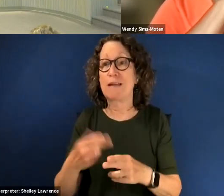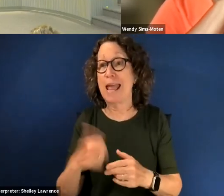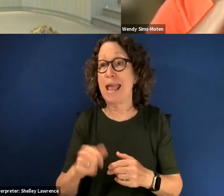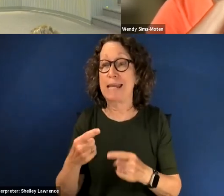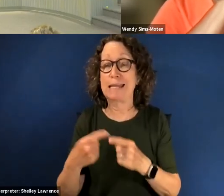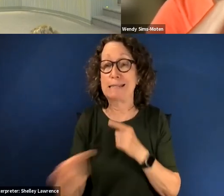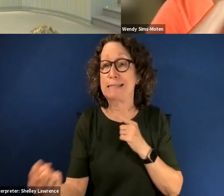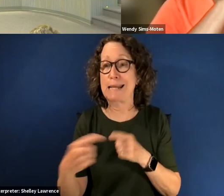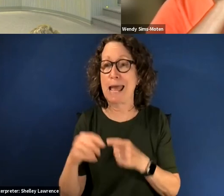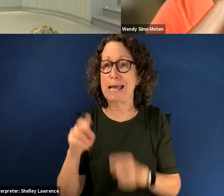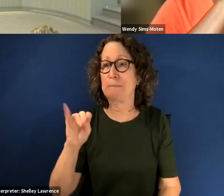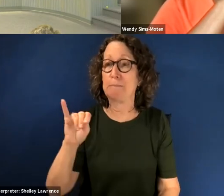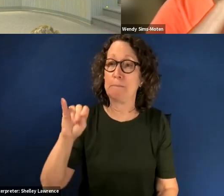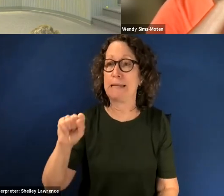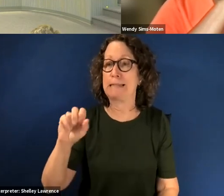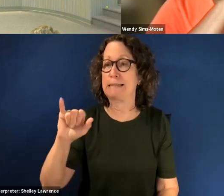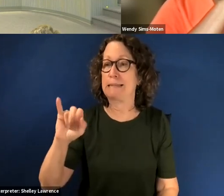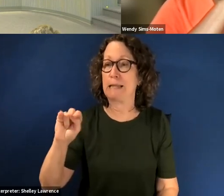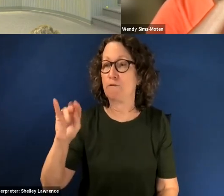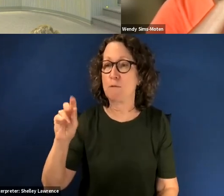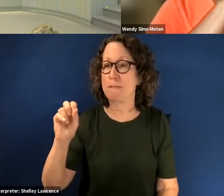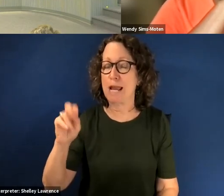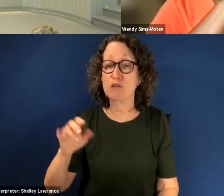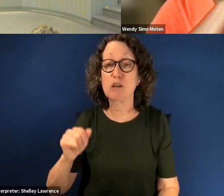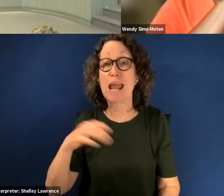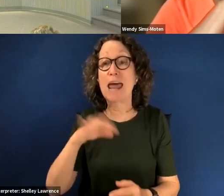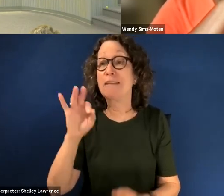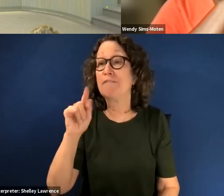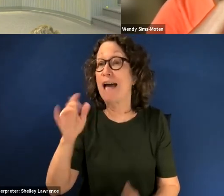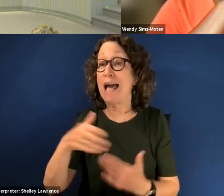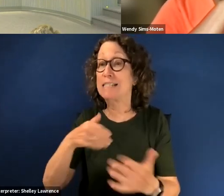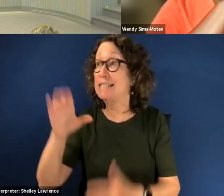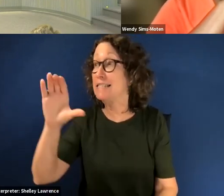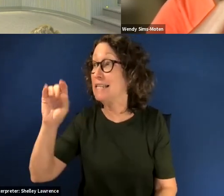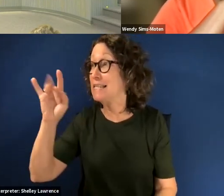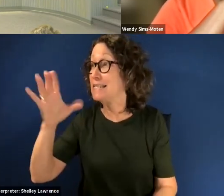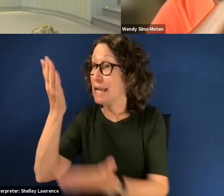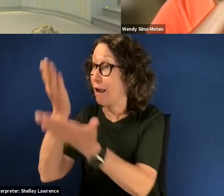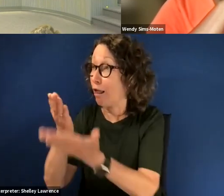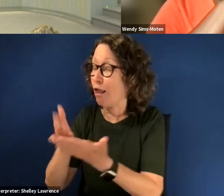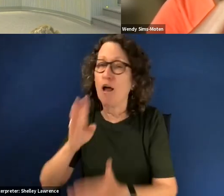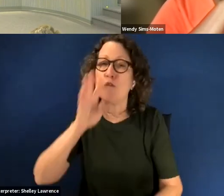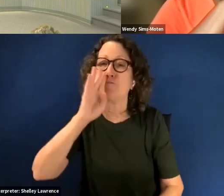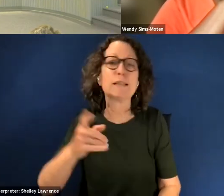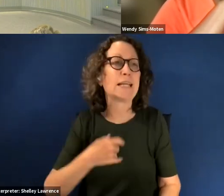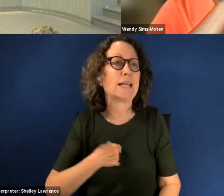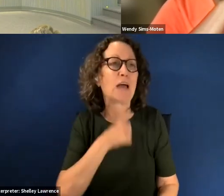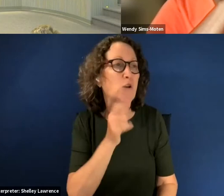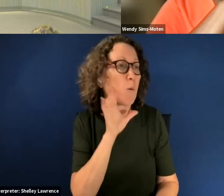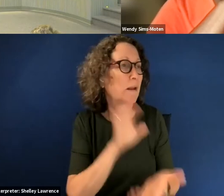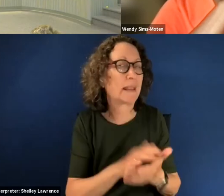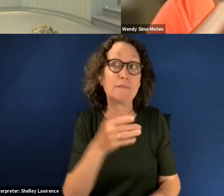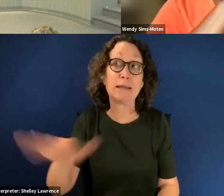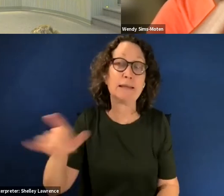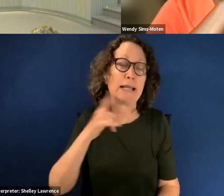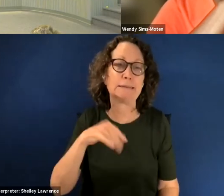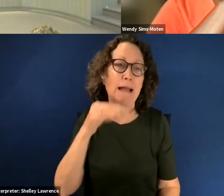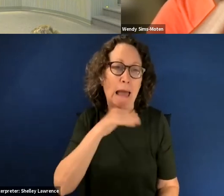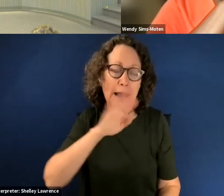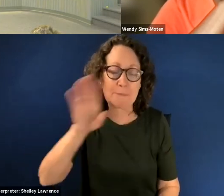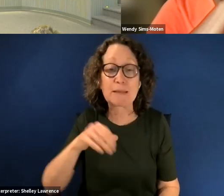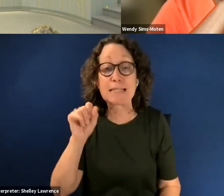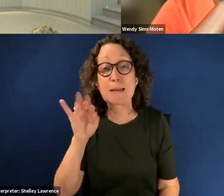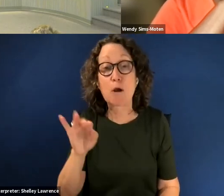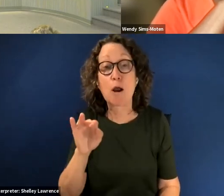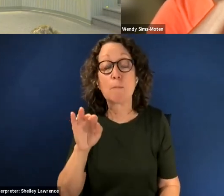as misinformation and ignore facts, even from the CDC and others, if it goes against their ideology. The Santa Barbara public school